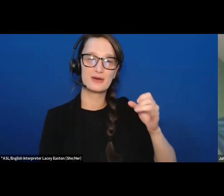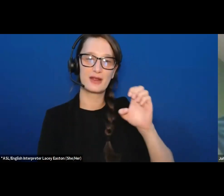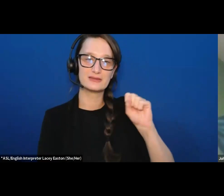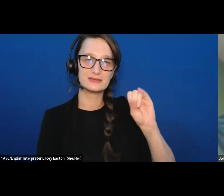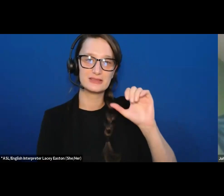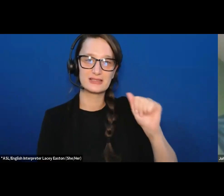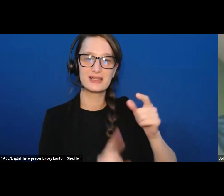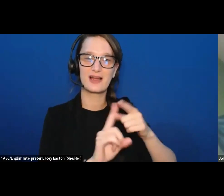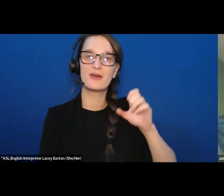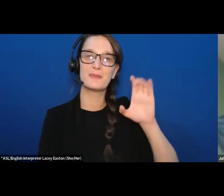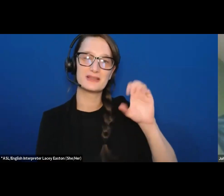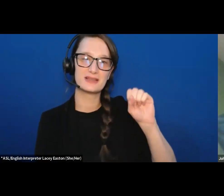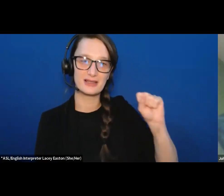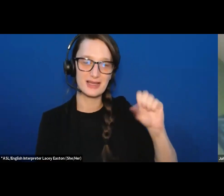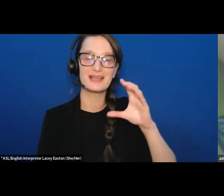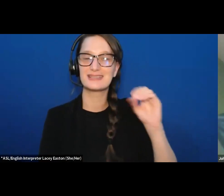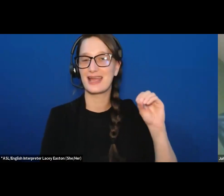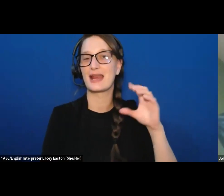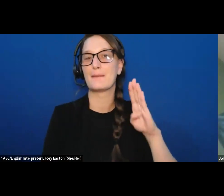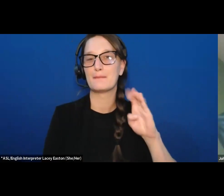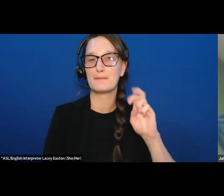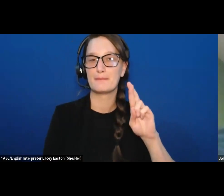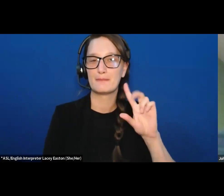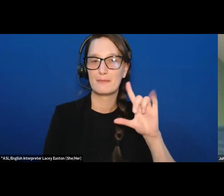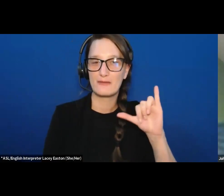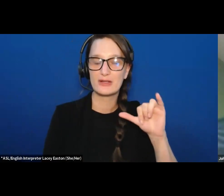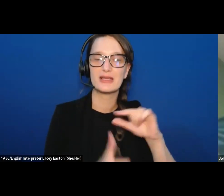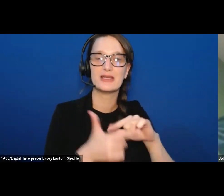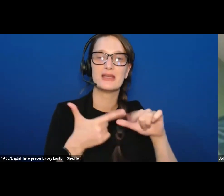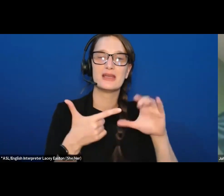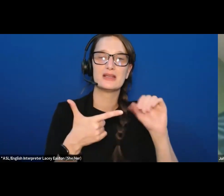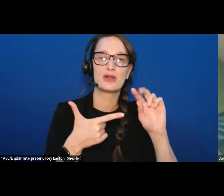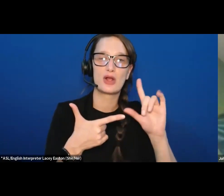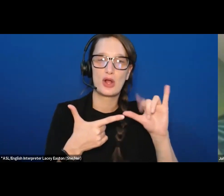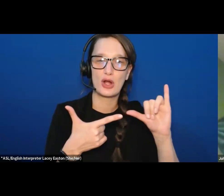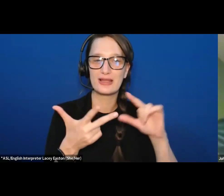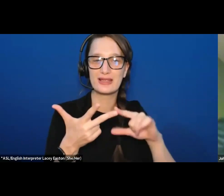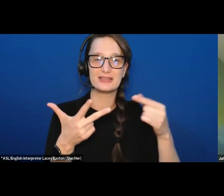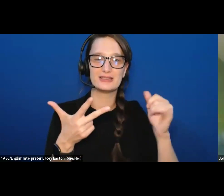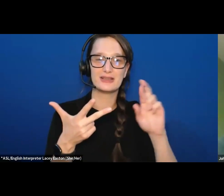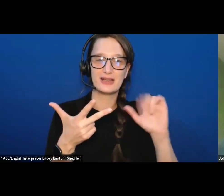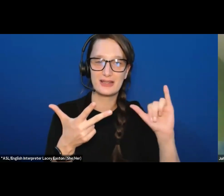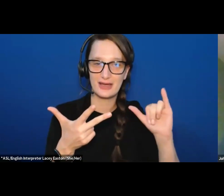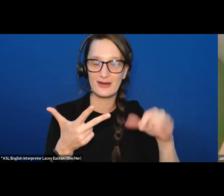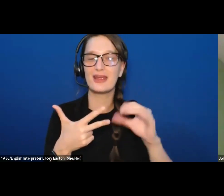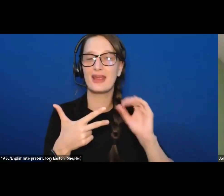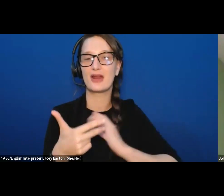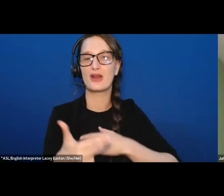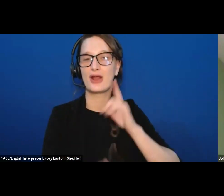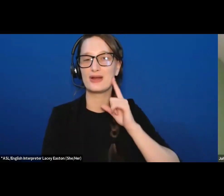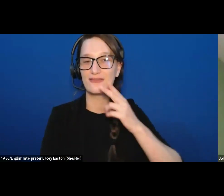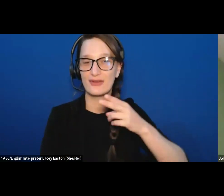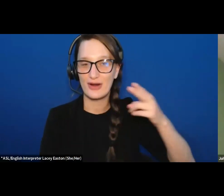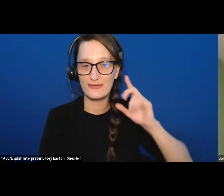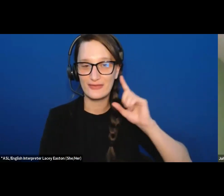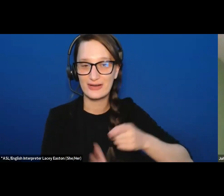and Beverly and Carly and Gary, and our lead community services specialist Jason is on. And our deaf and hard of hearing specialist Michael is on this